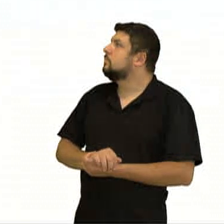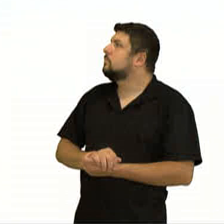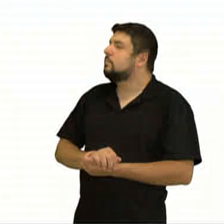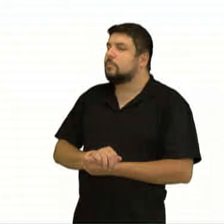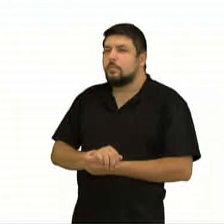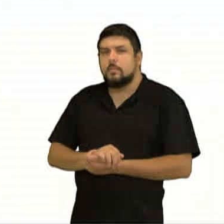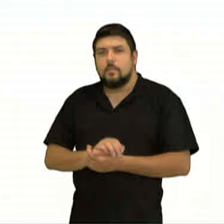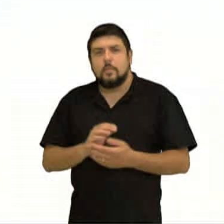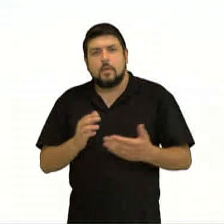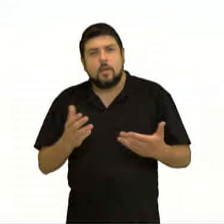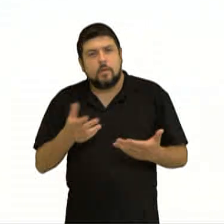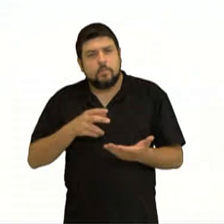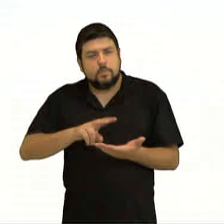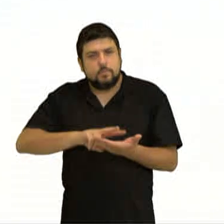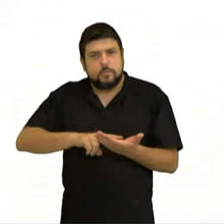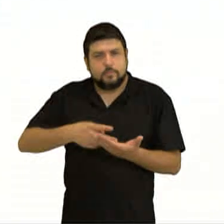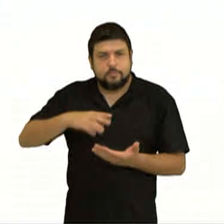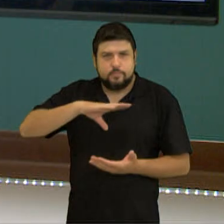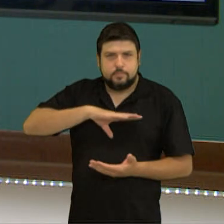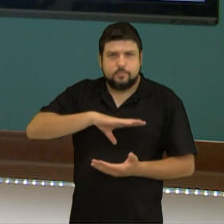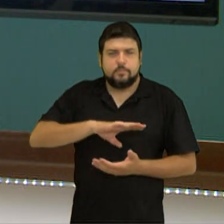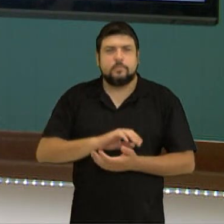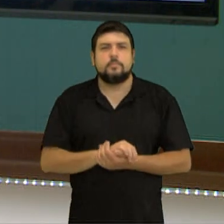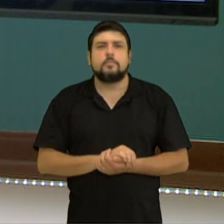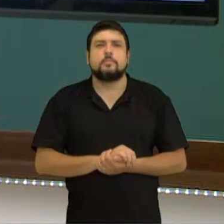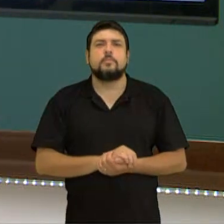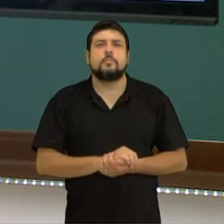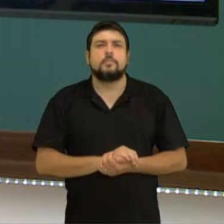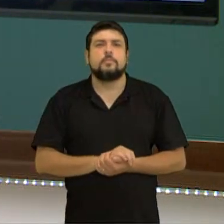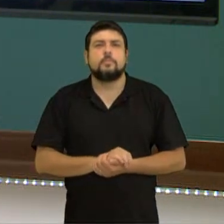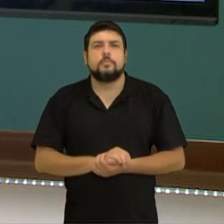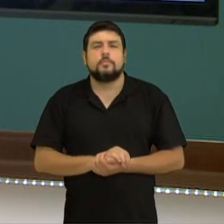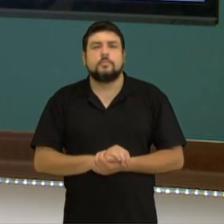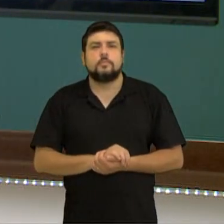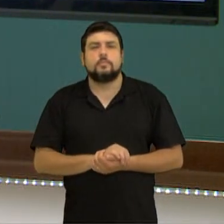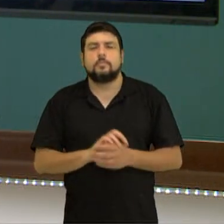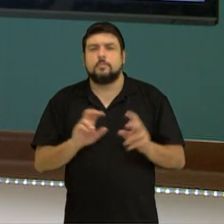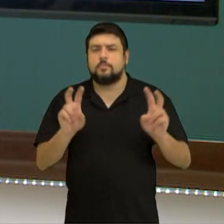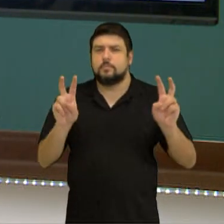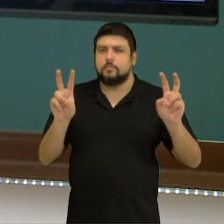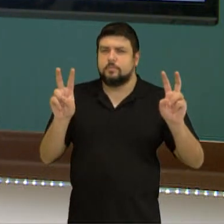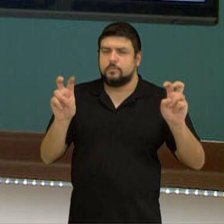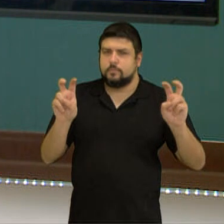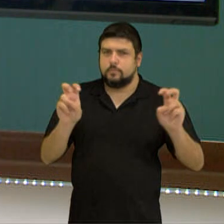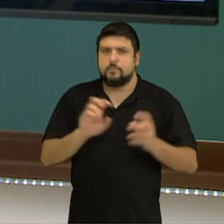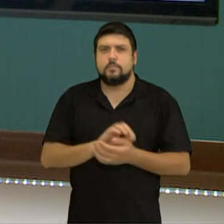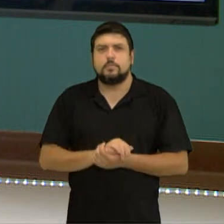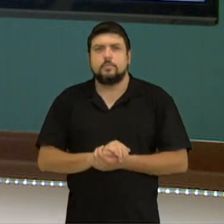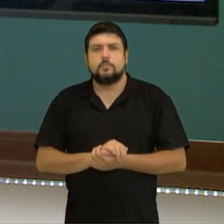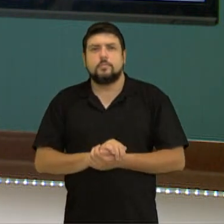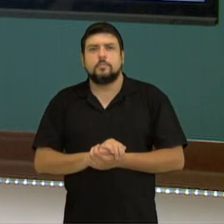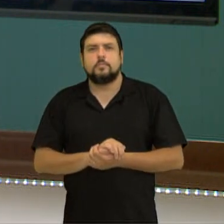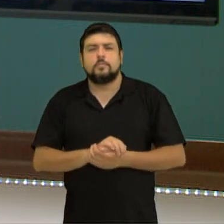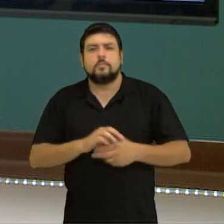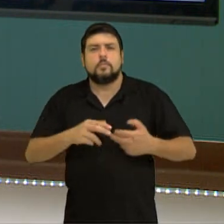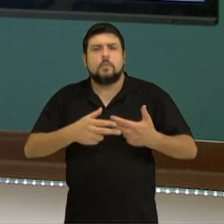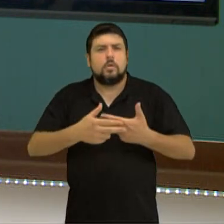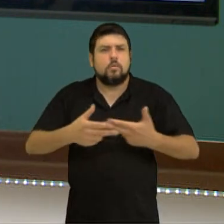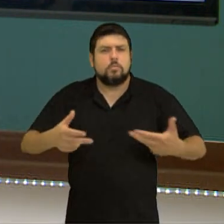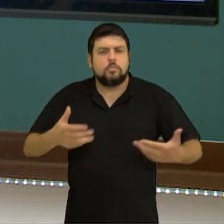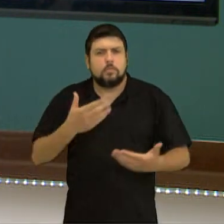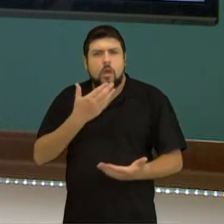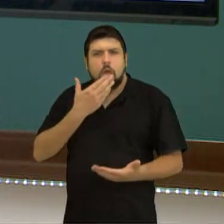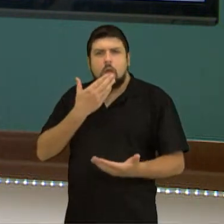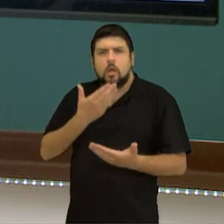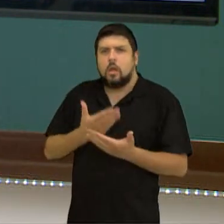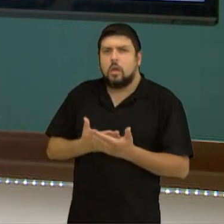Agora vejamos o que significa isso daqui em português. O título, né? Coisas incríveis que você pode fazer com o